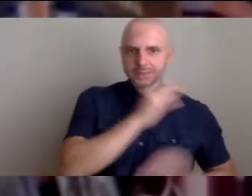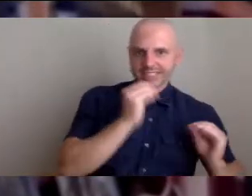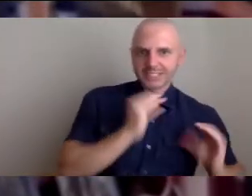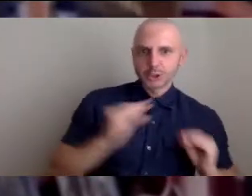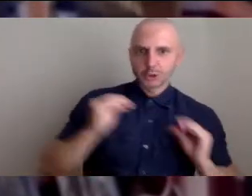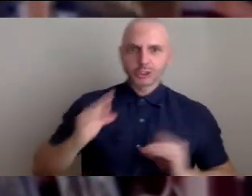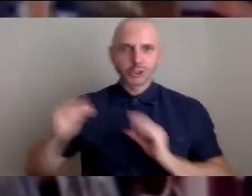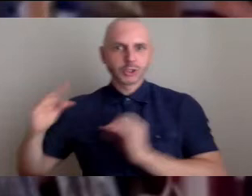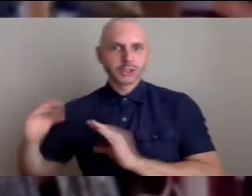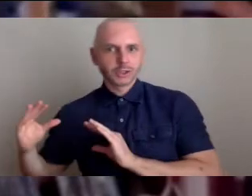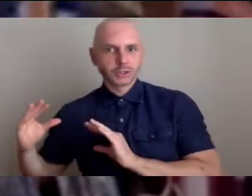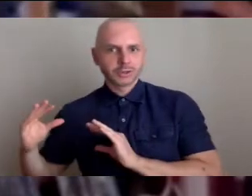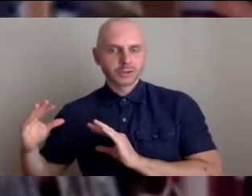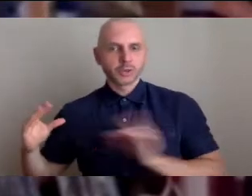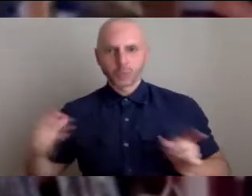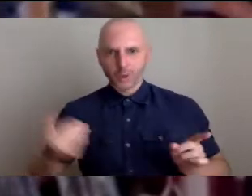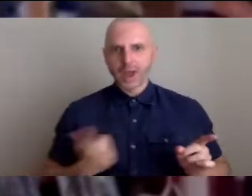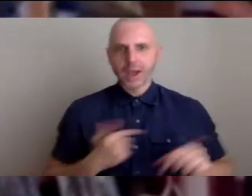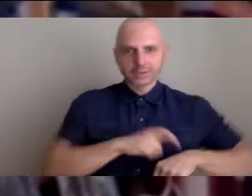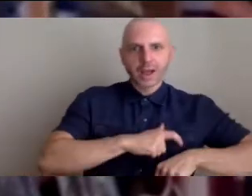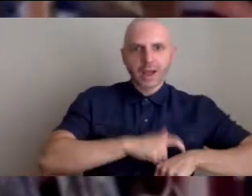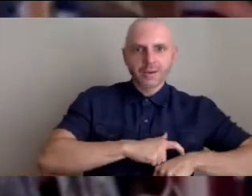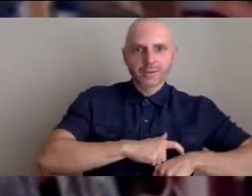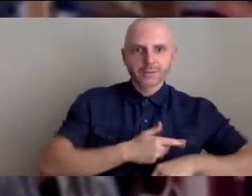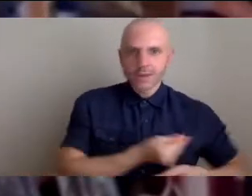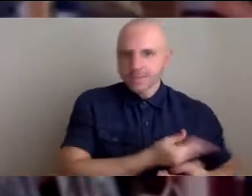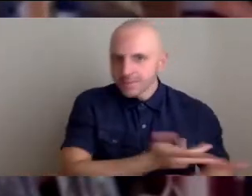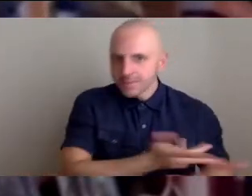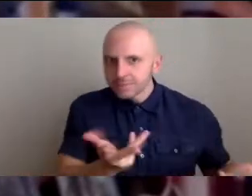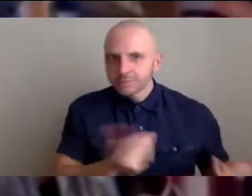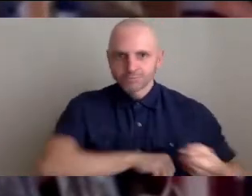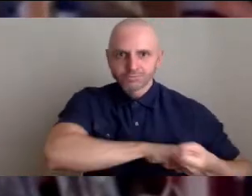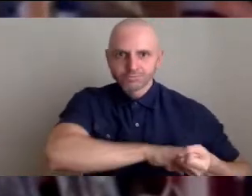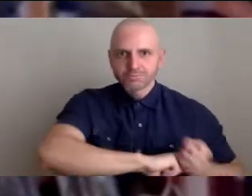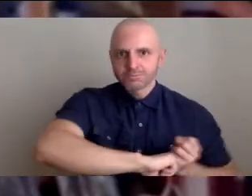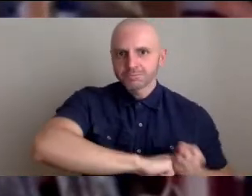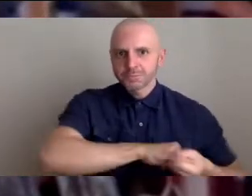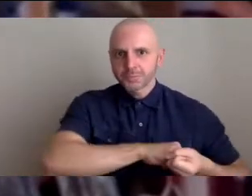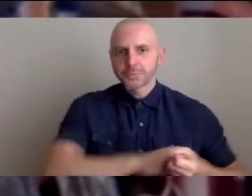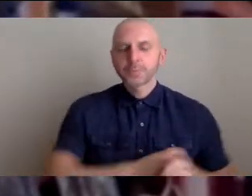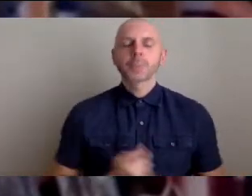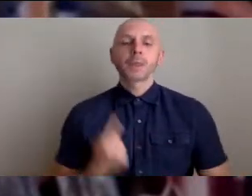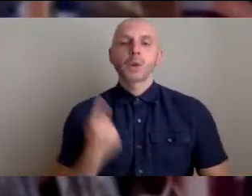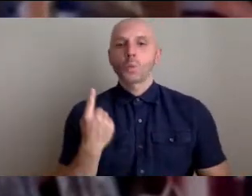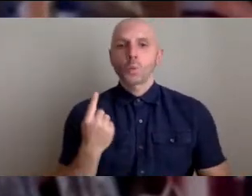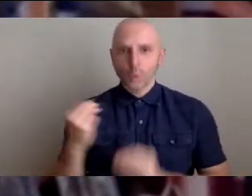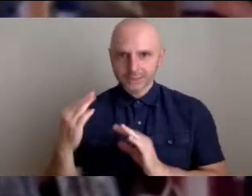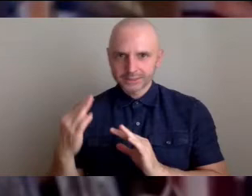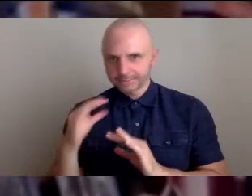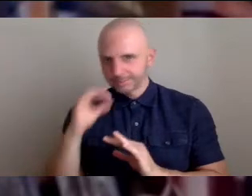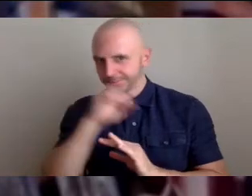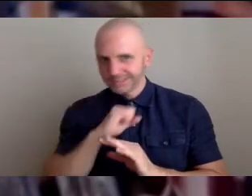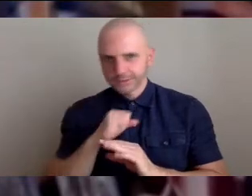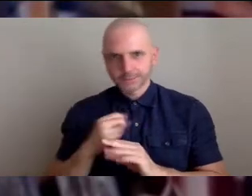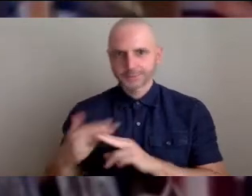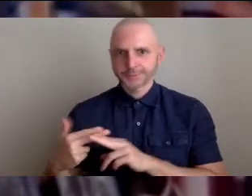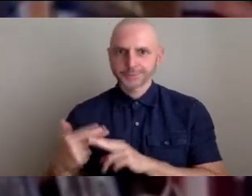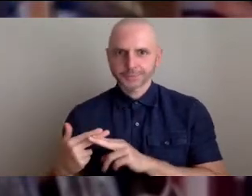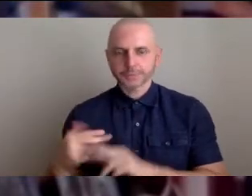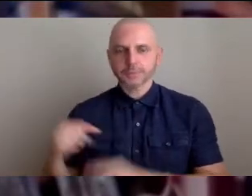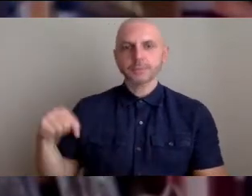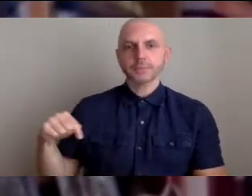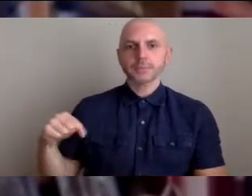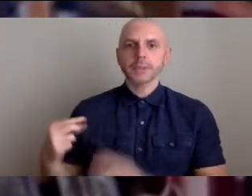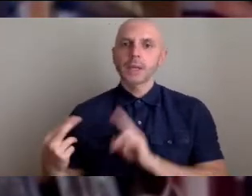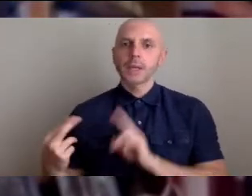of this law school in 1984, was someone I knew and worked with for many years. We were partners at the same firm at